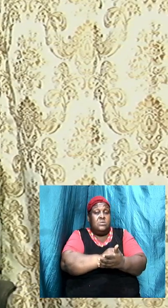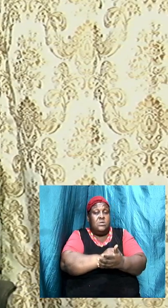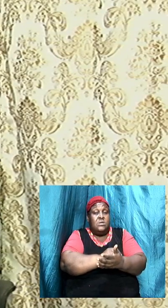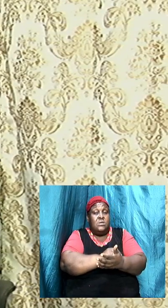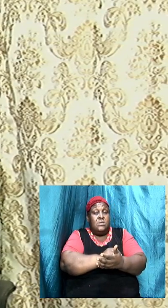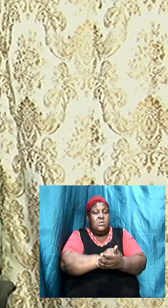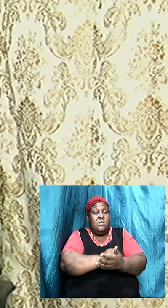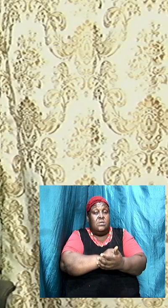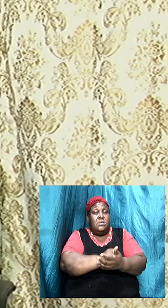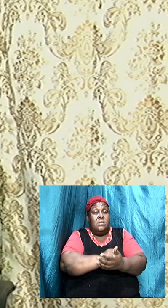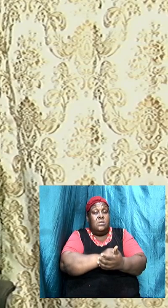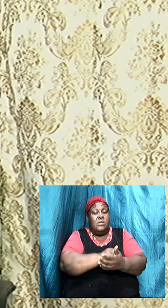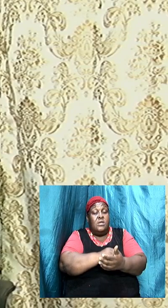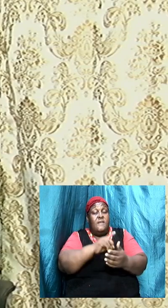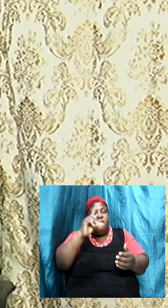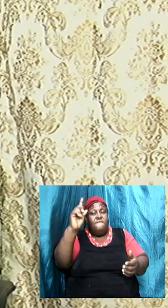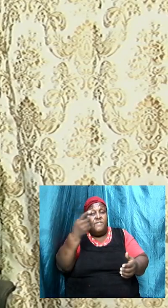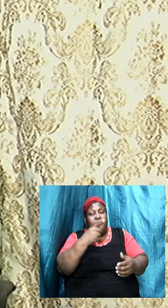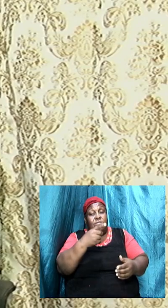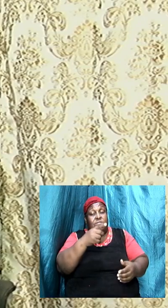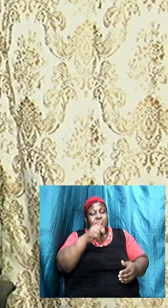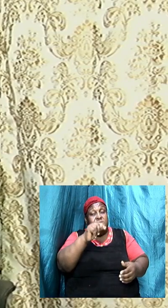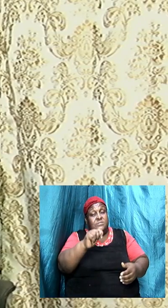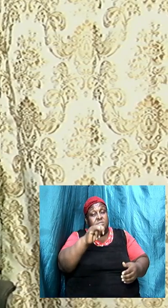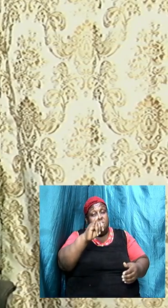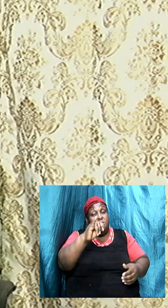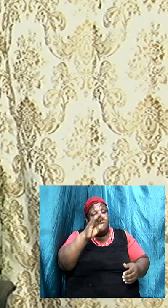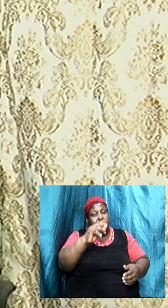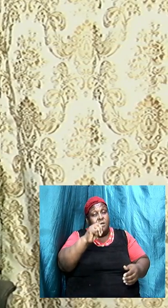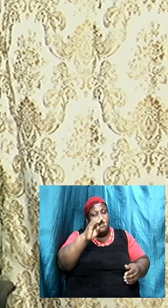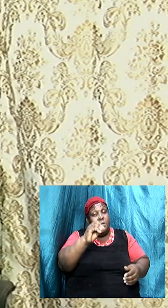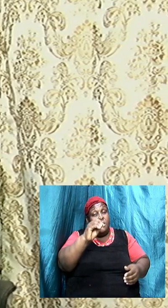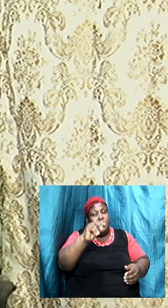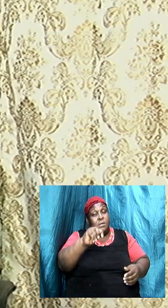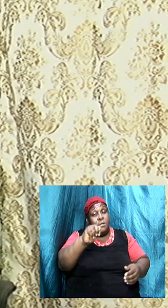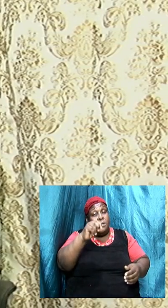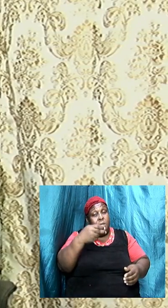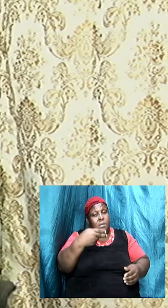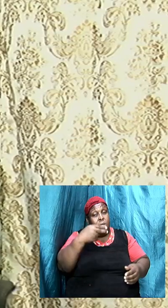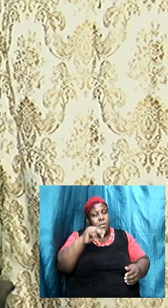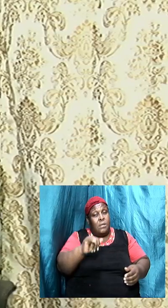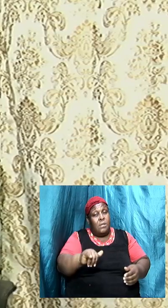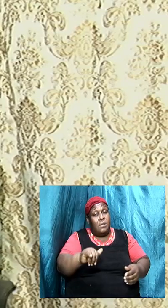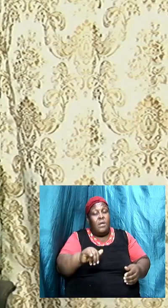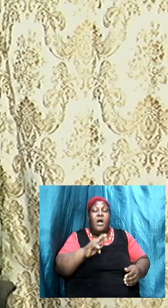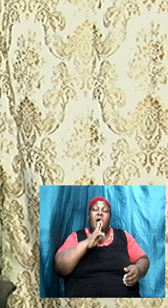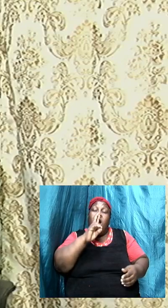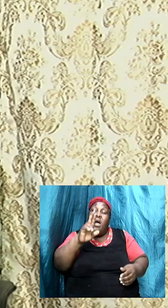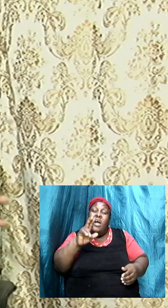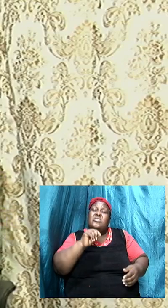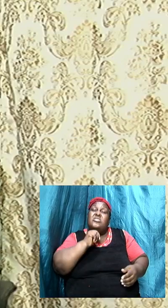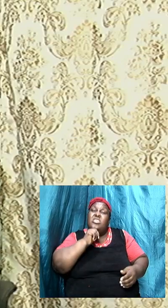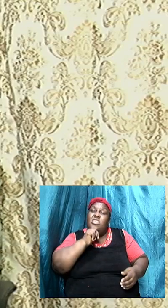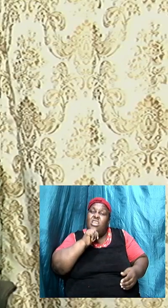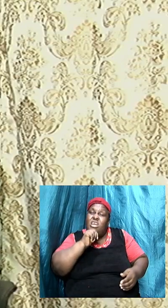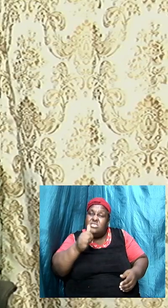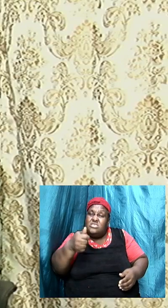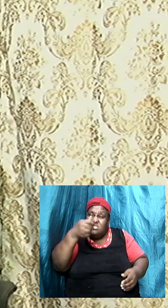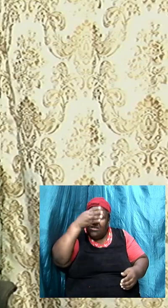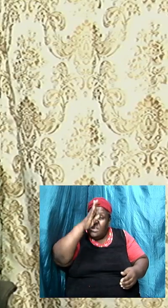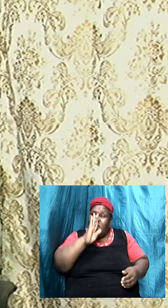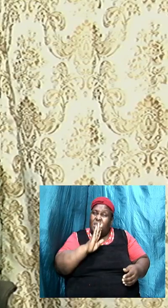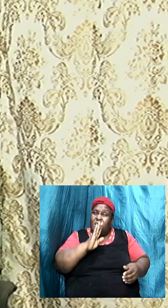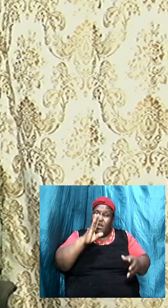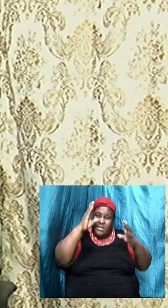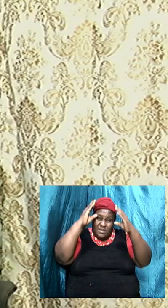in the case of 1 Timothy 4 verse 1, are the ungodly teachings of Satan.